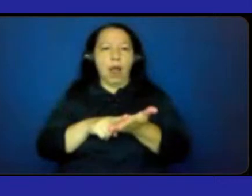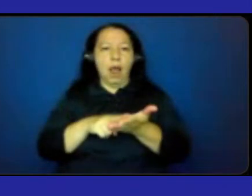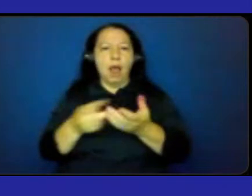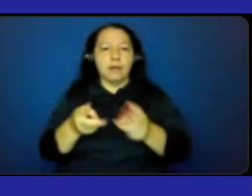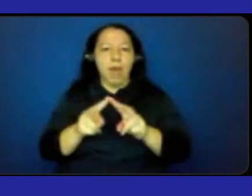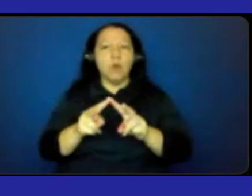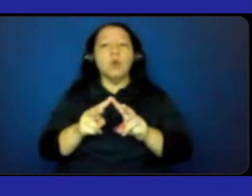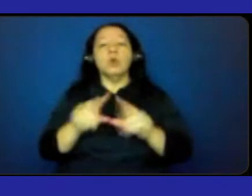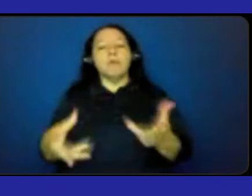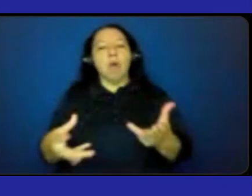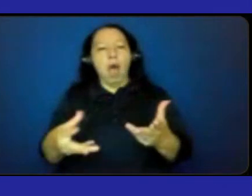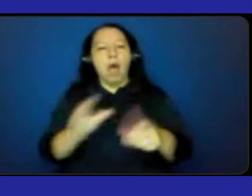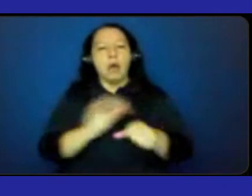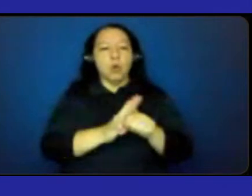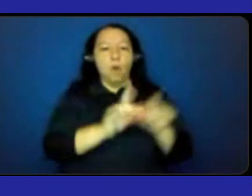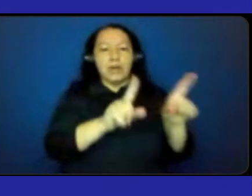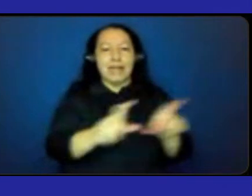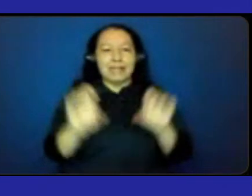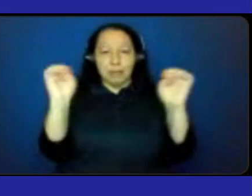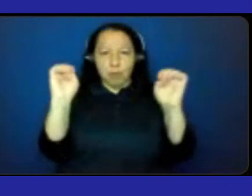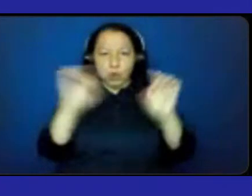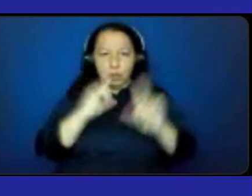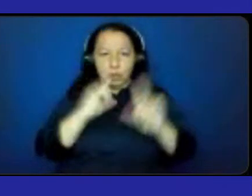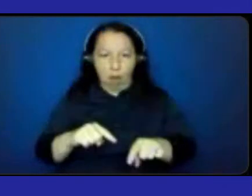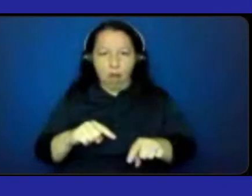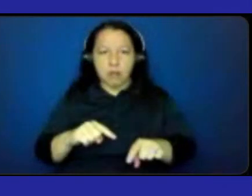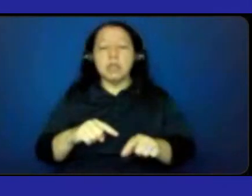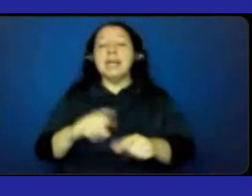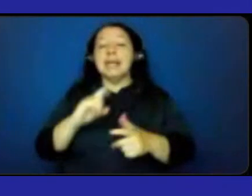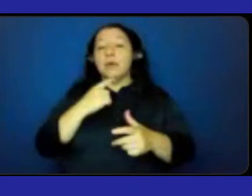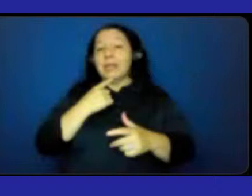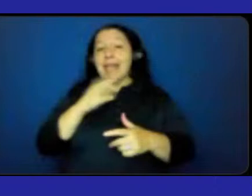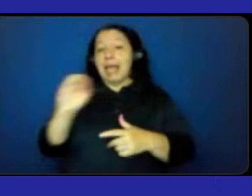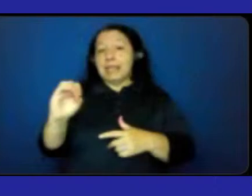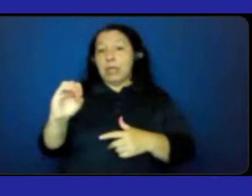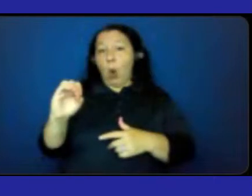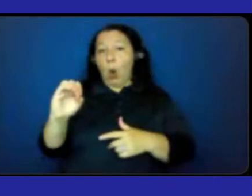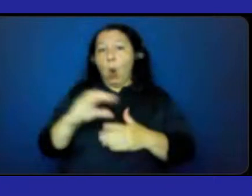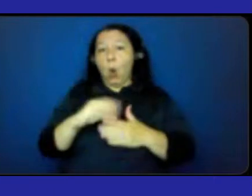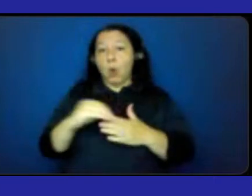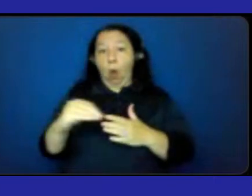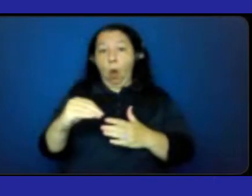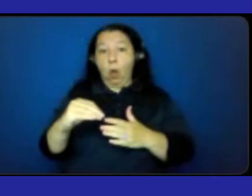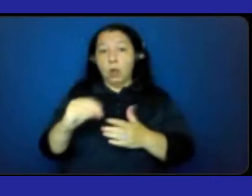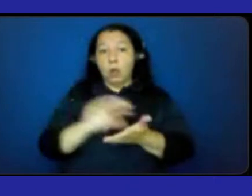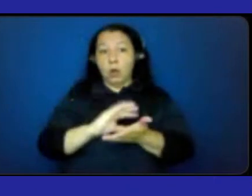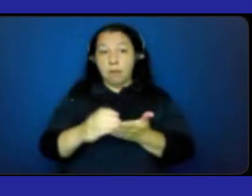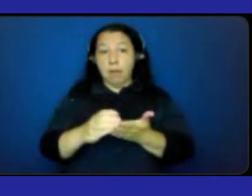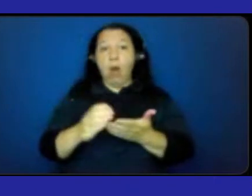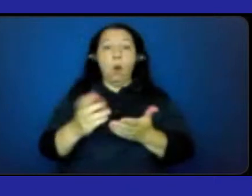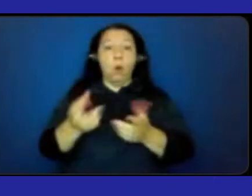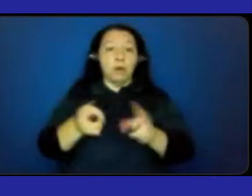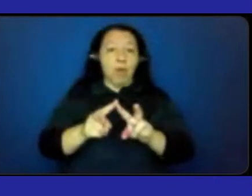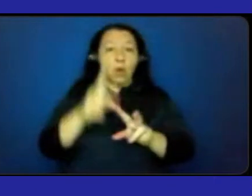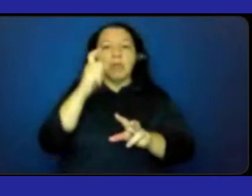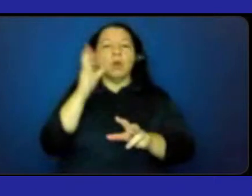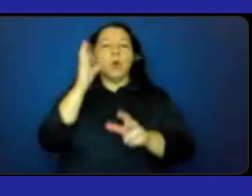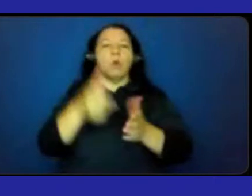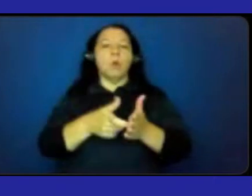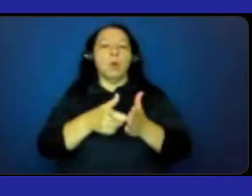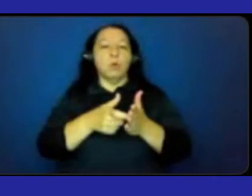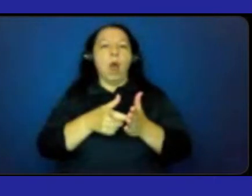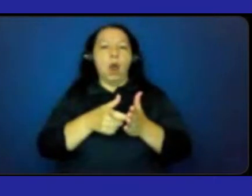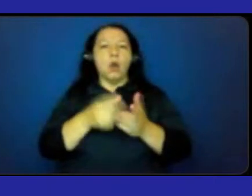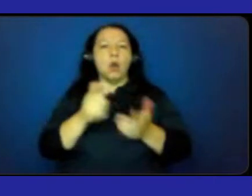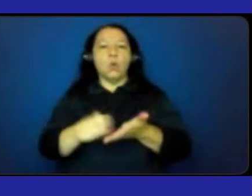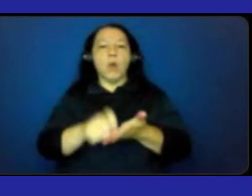So this is 0 contract value because we will require written emergency authorization from Dr. Katz to activate